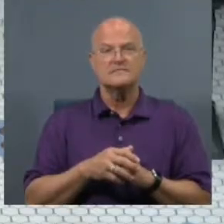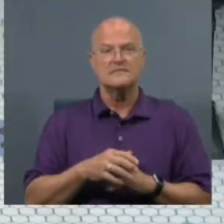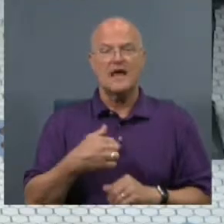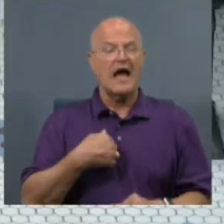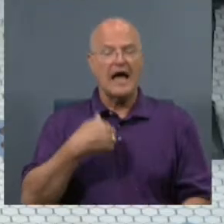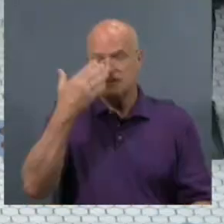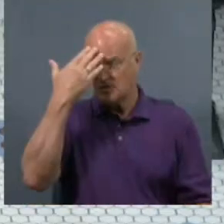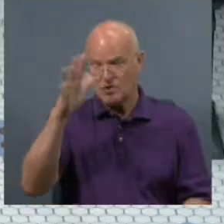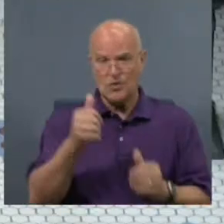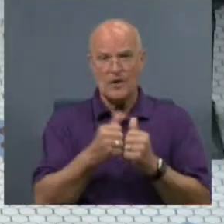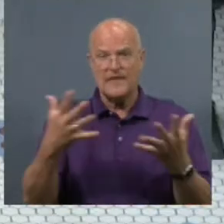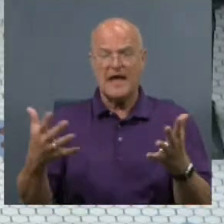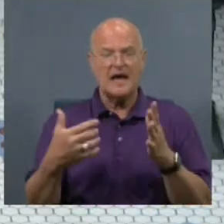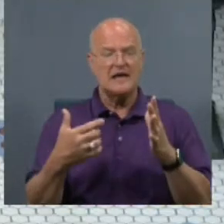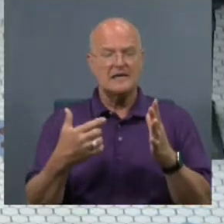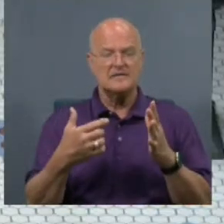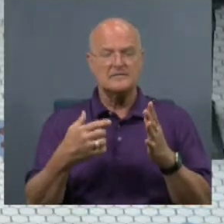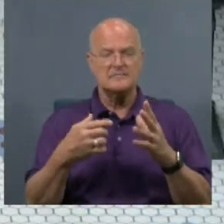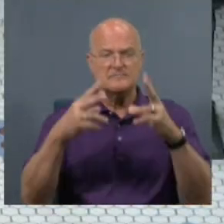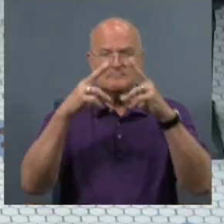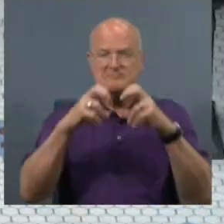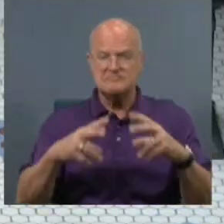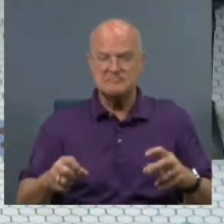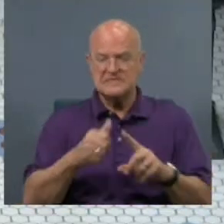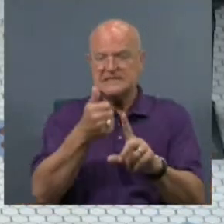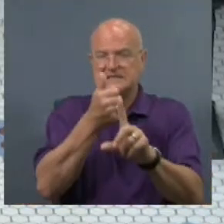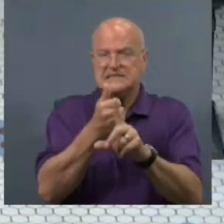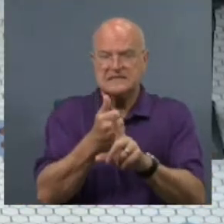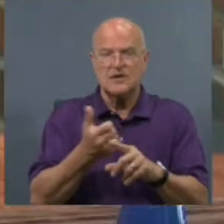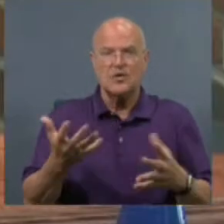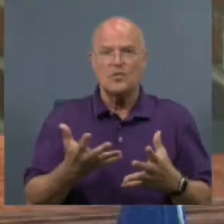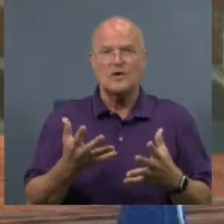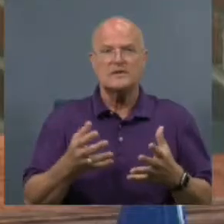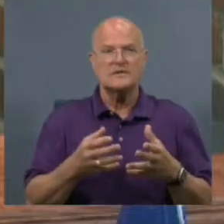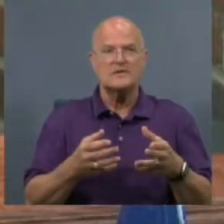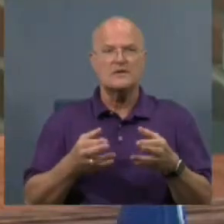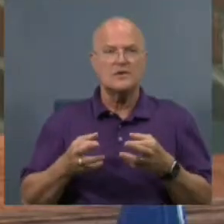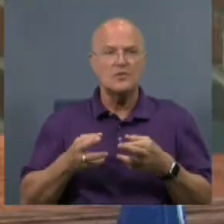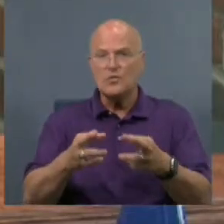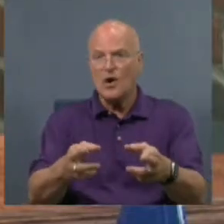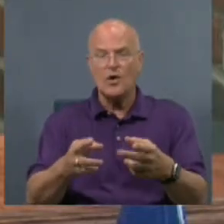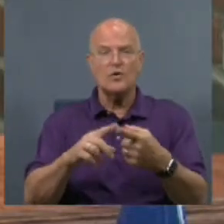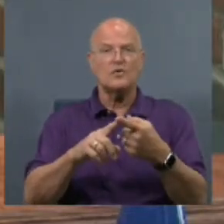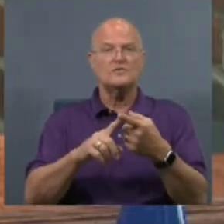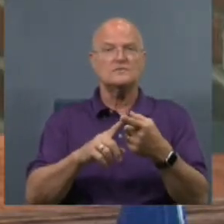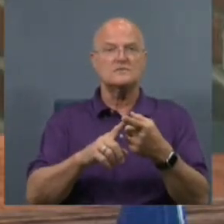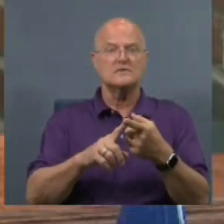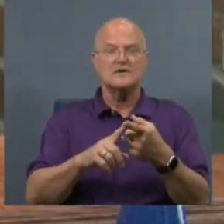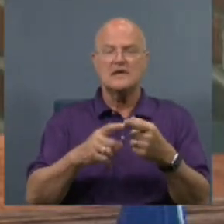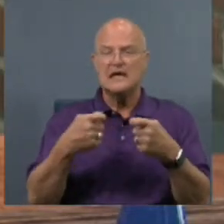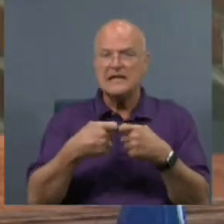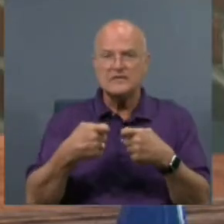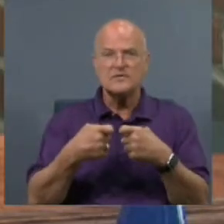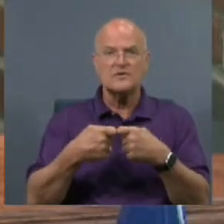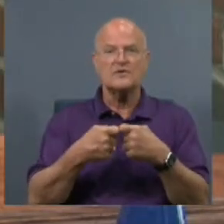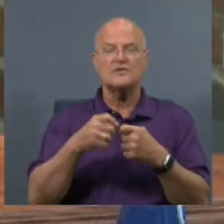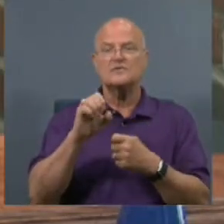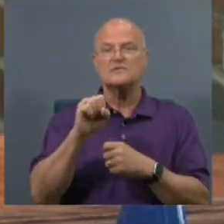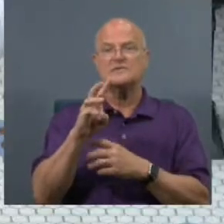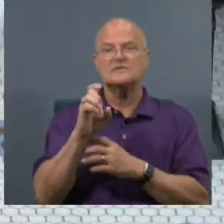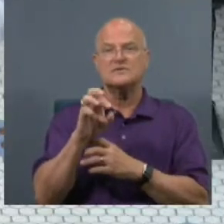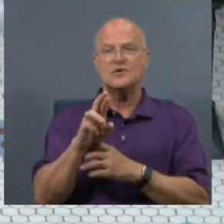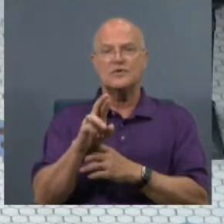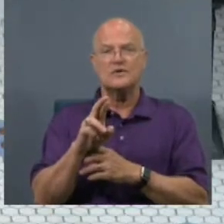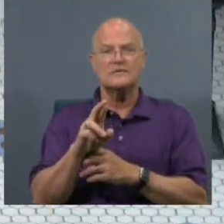I don't know without modeling the specific impacts of what you're speaking to. Roads, sanitation, electrical. Yeah,